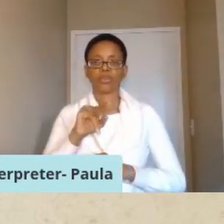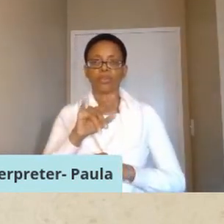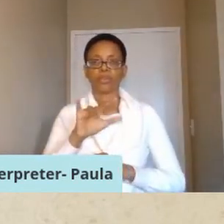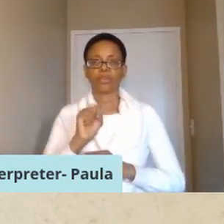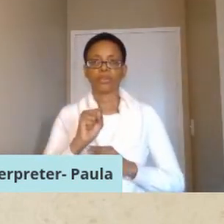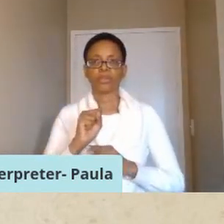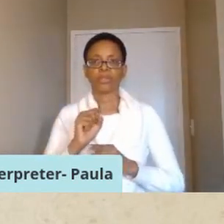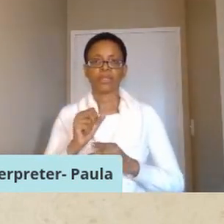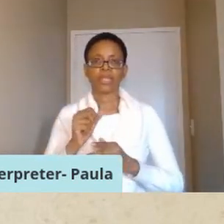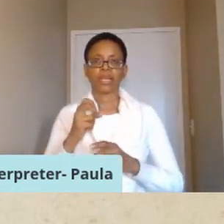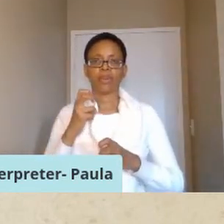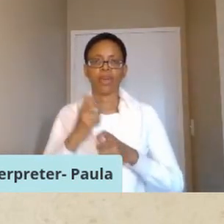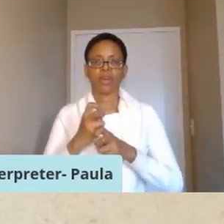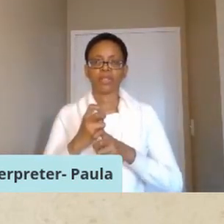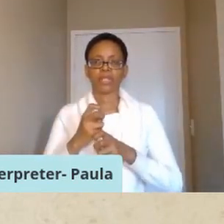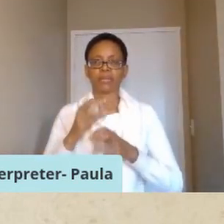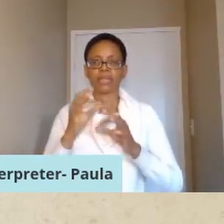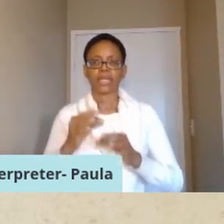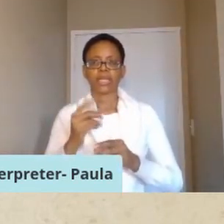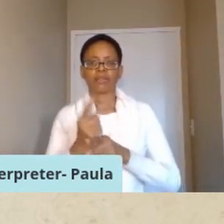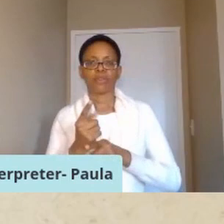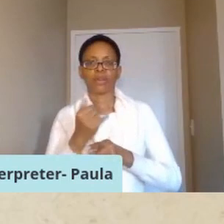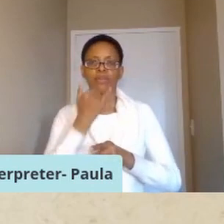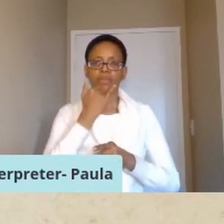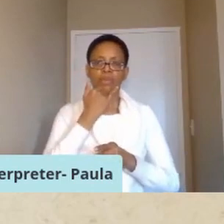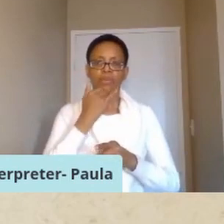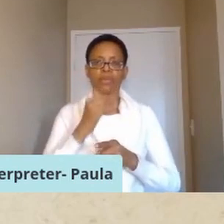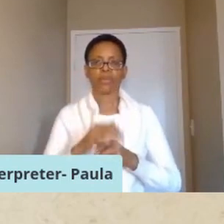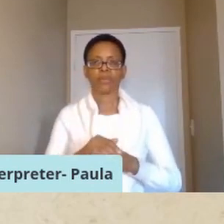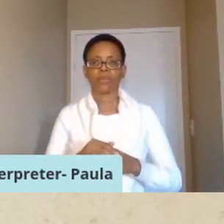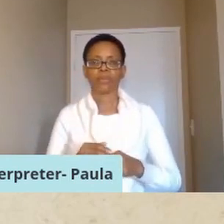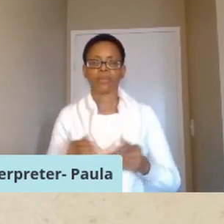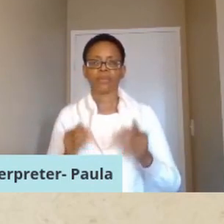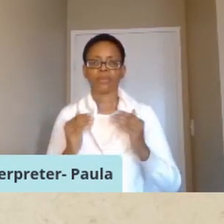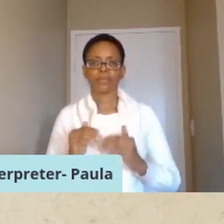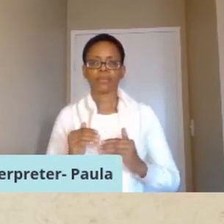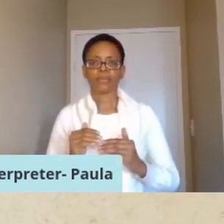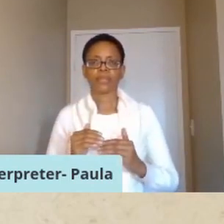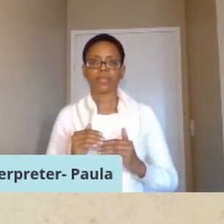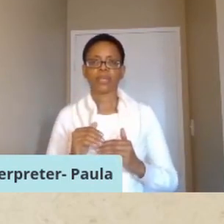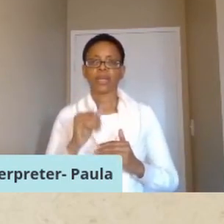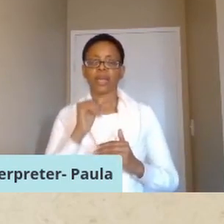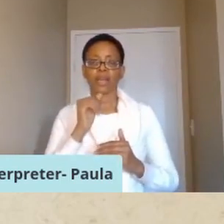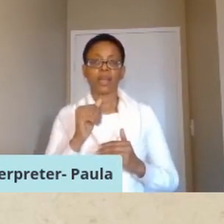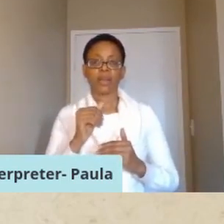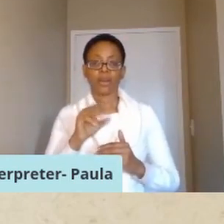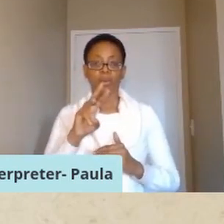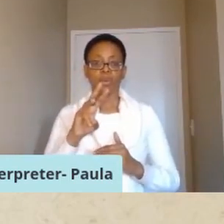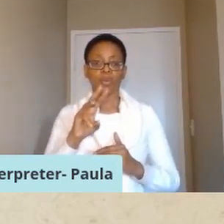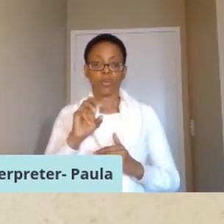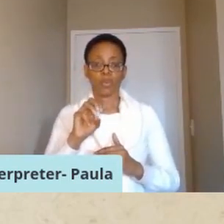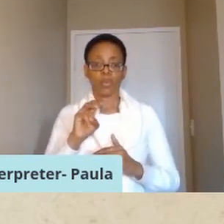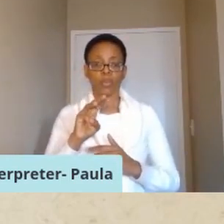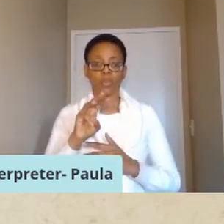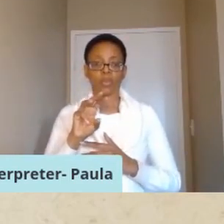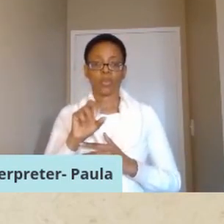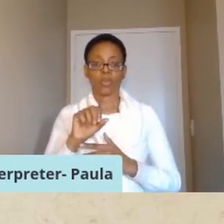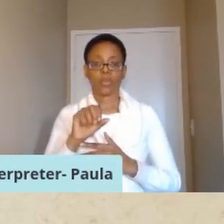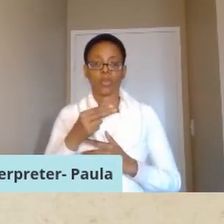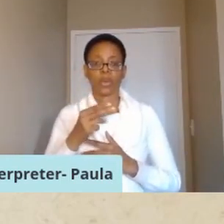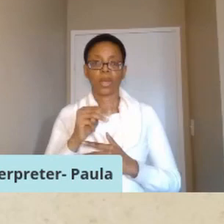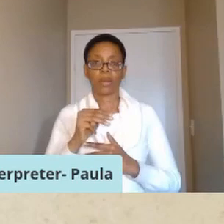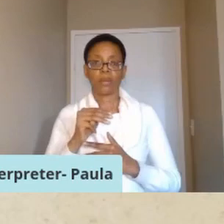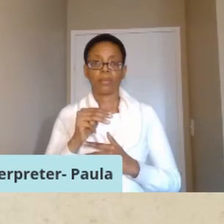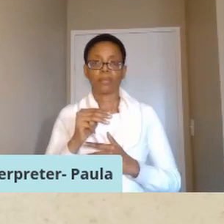Nursi states that the most effective medicine for unrealistic fear or wahm is to give it